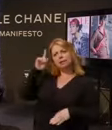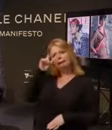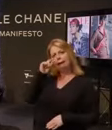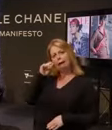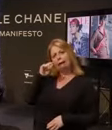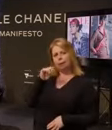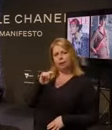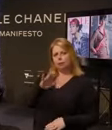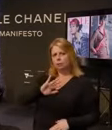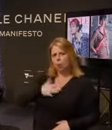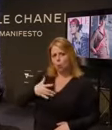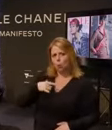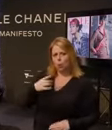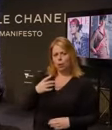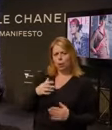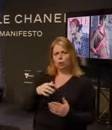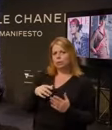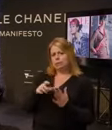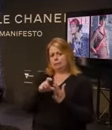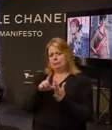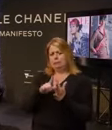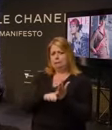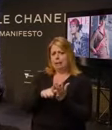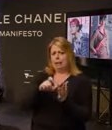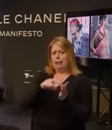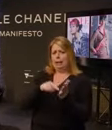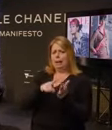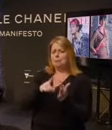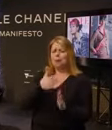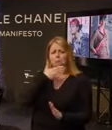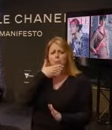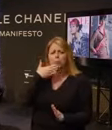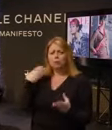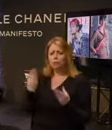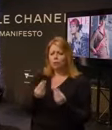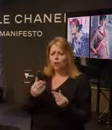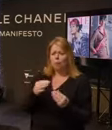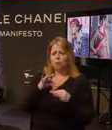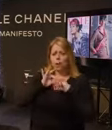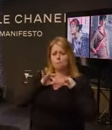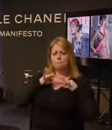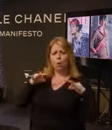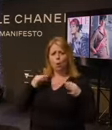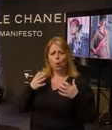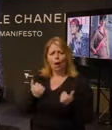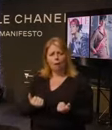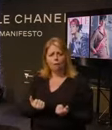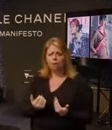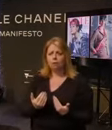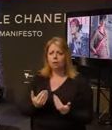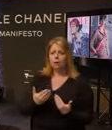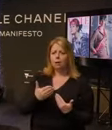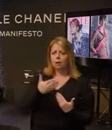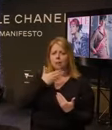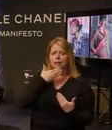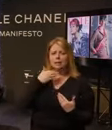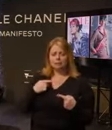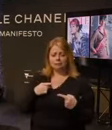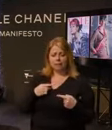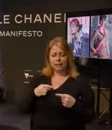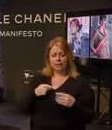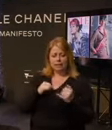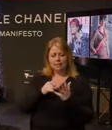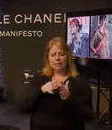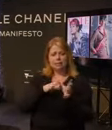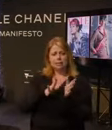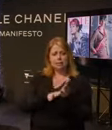also another one which is beautiful fabric with some bows on it, but has this most incredible sort of crisscross seaming on it, which you